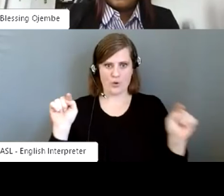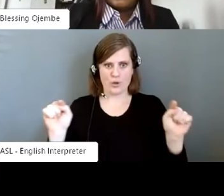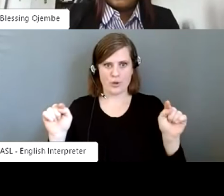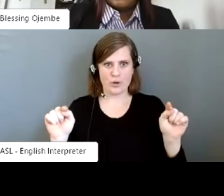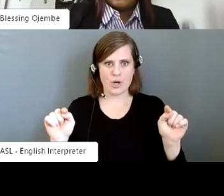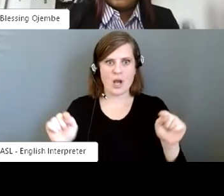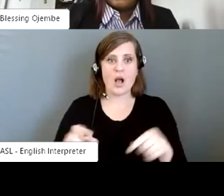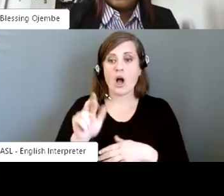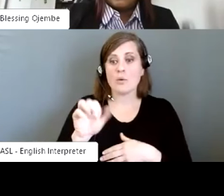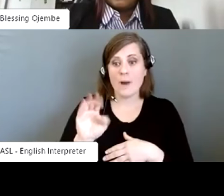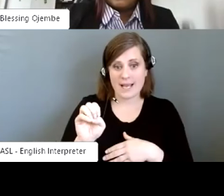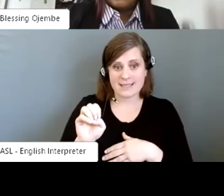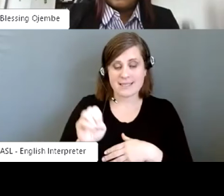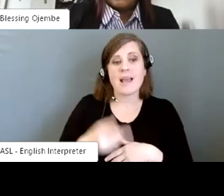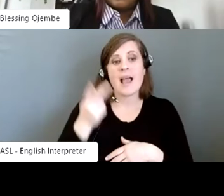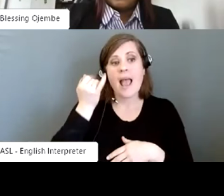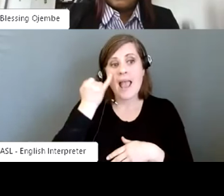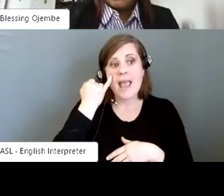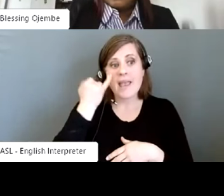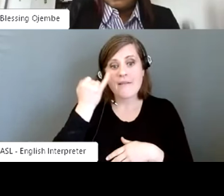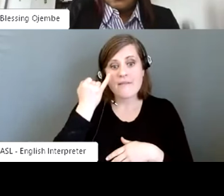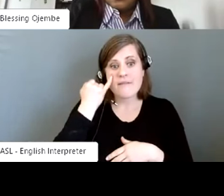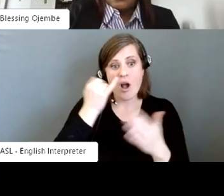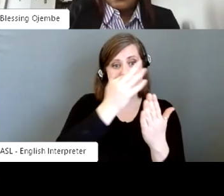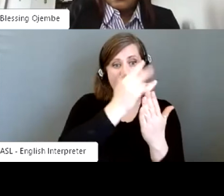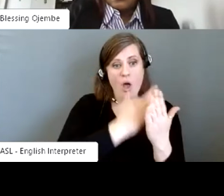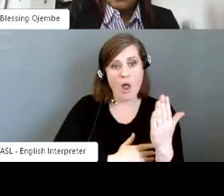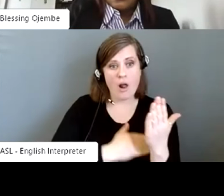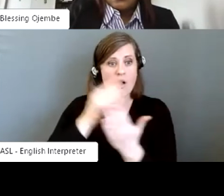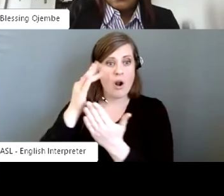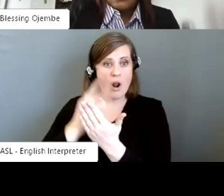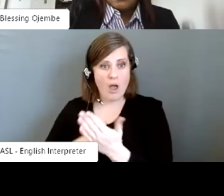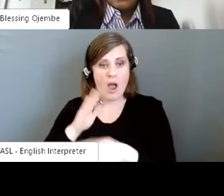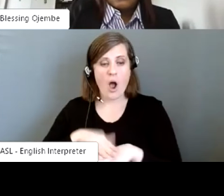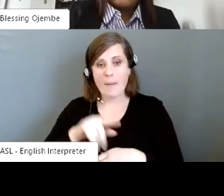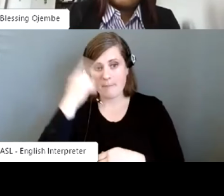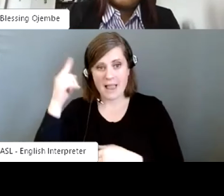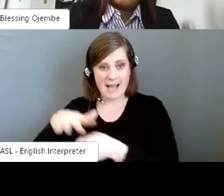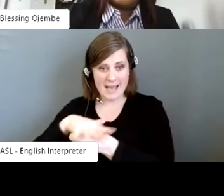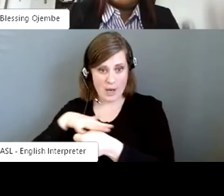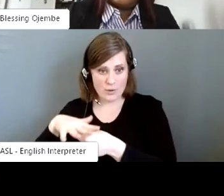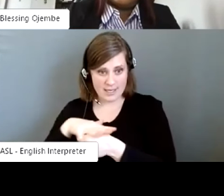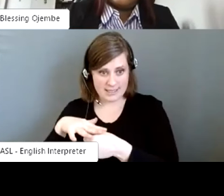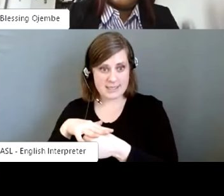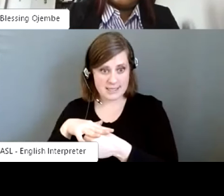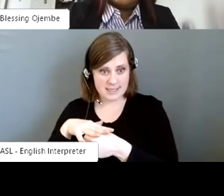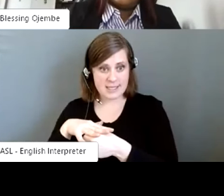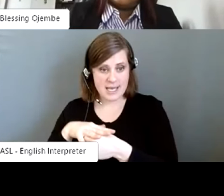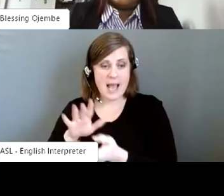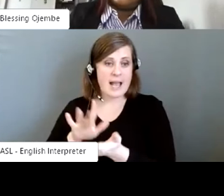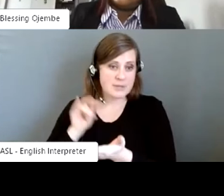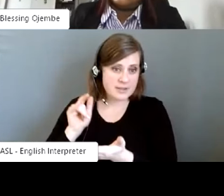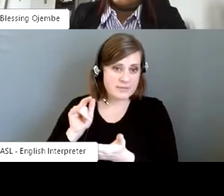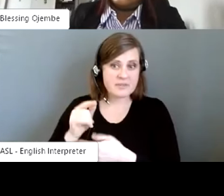race. They found out that if you look at all the things listed on Black regions, financial exploitation,